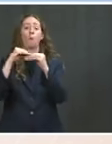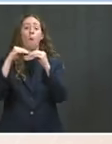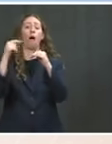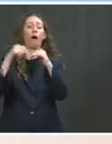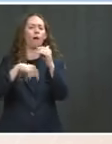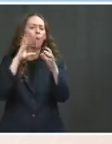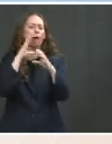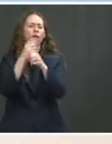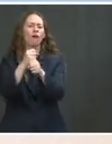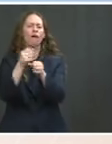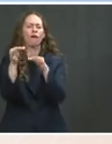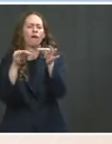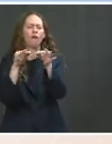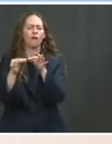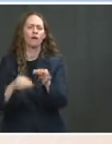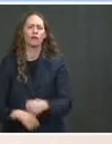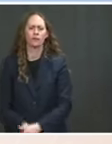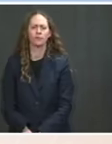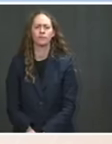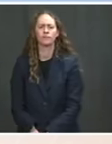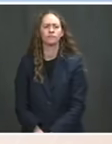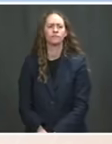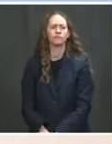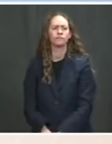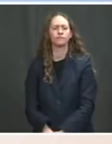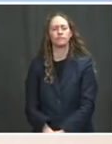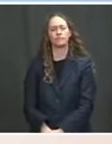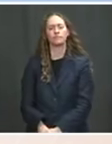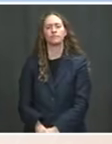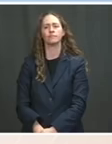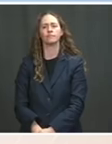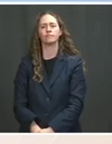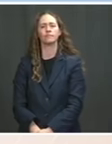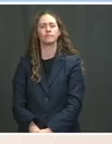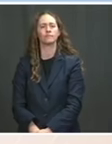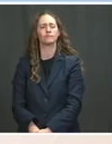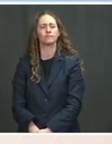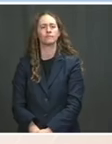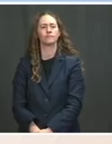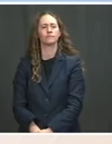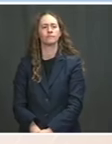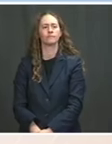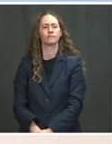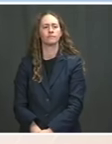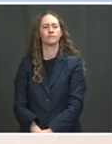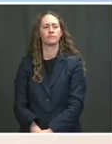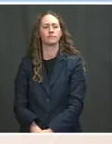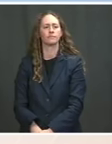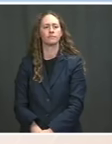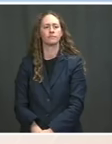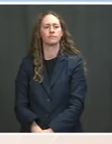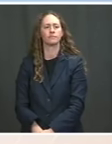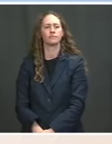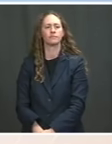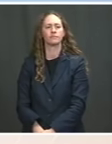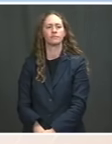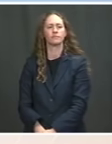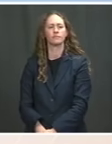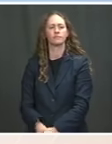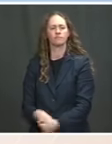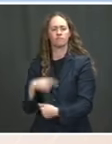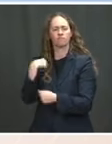then. What is the president's response to Congresswoman Cheney's speech last night in which she